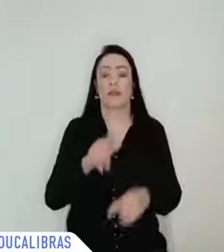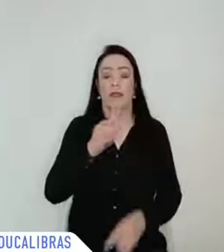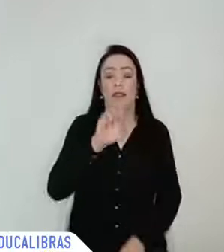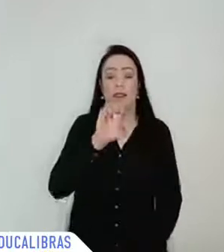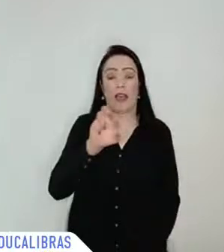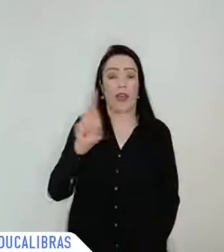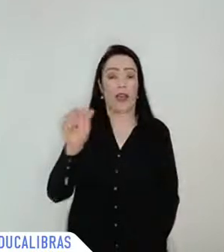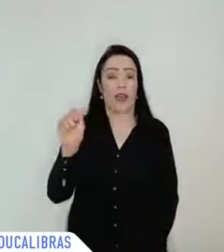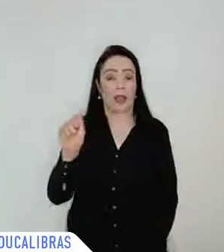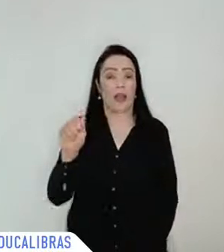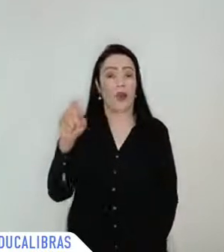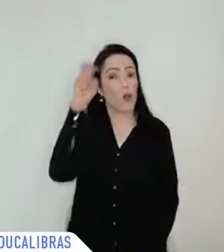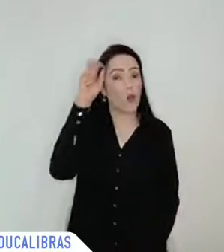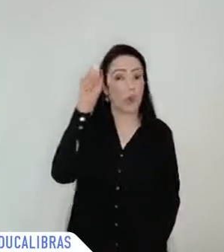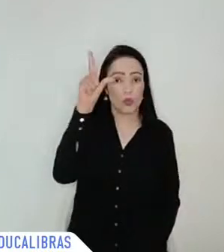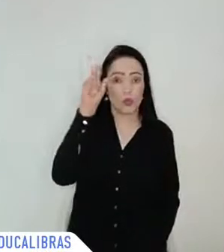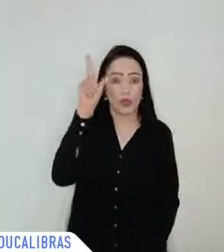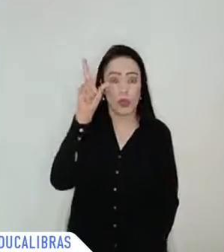Castro Rocha's book,